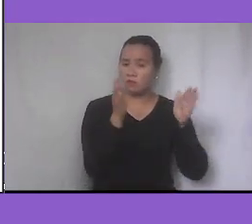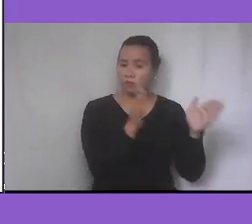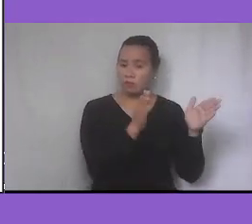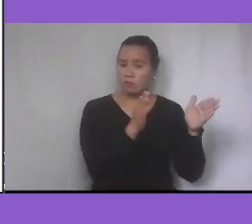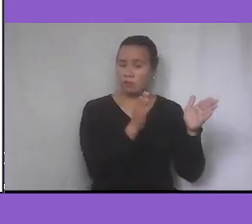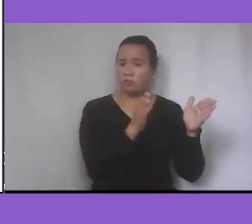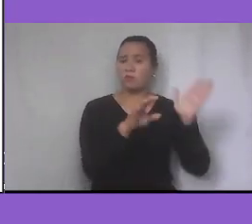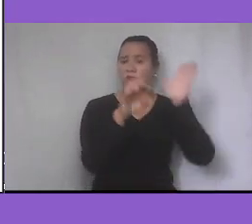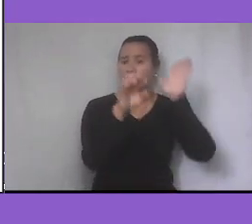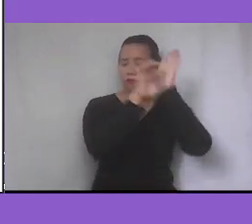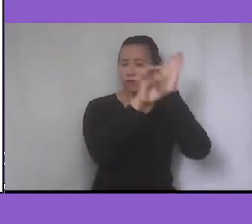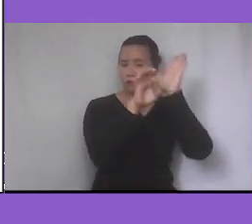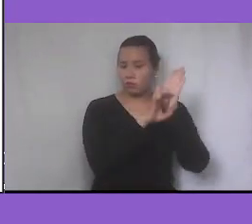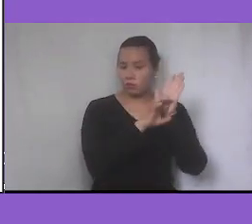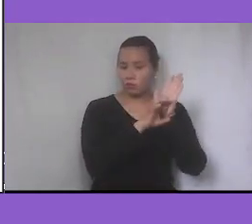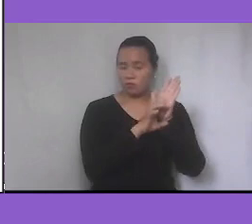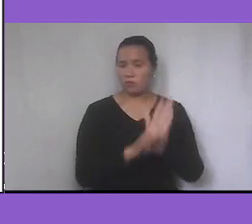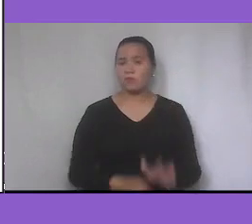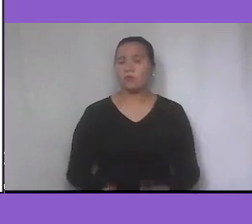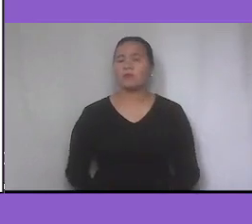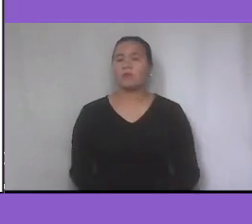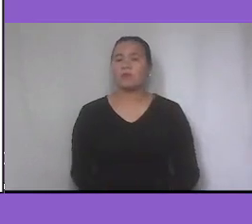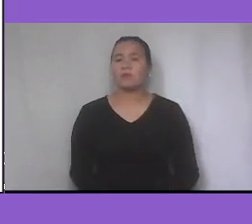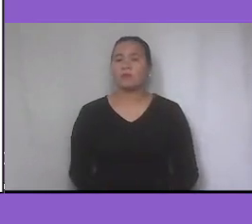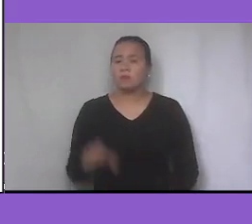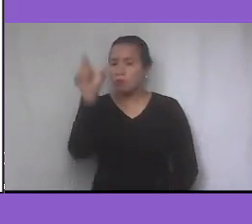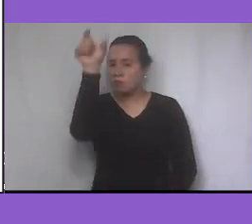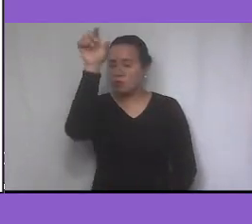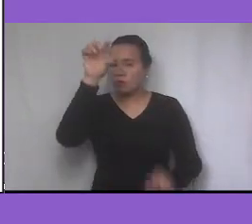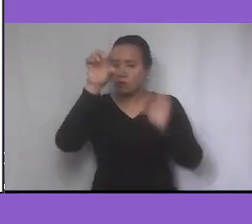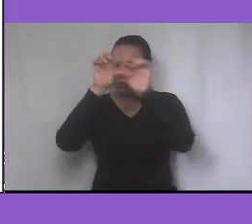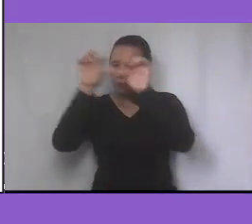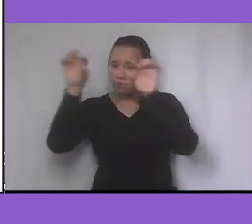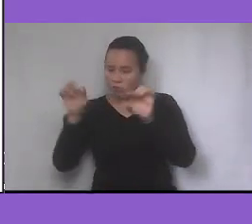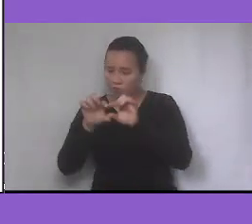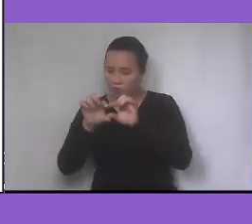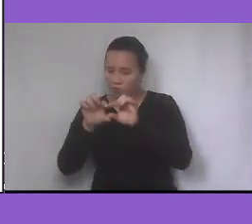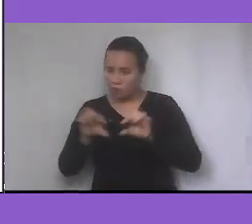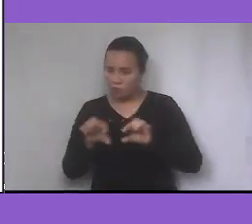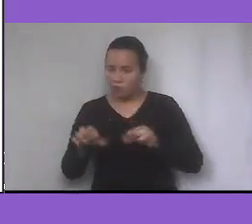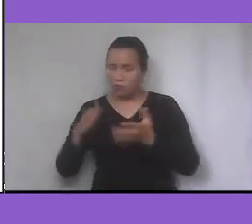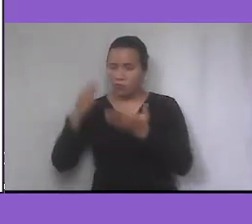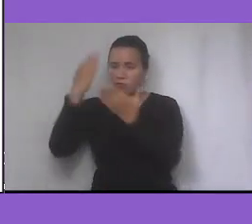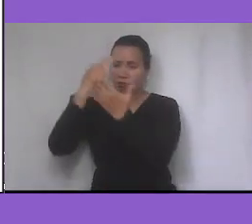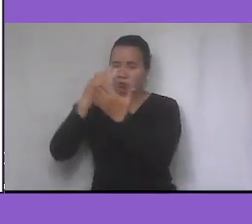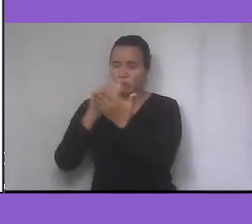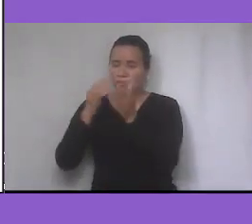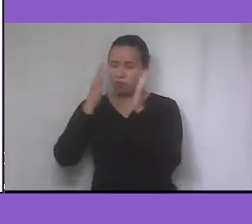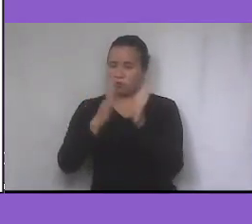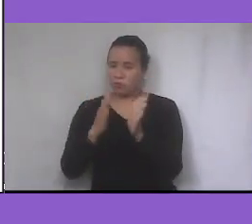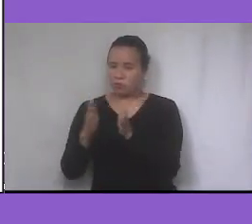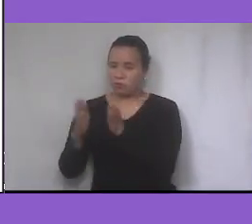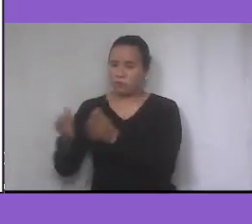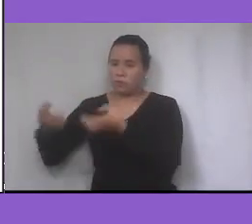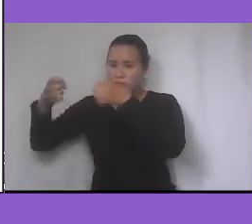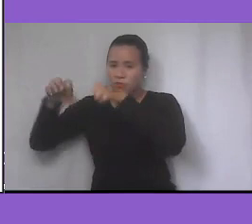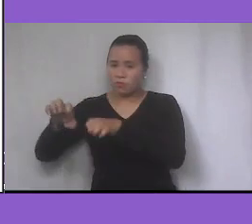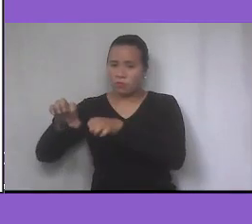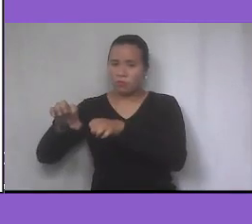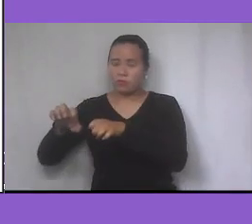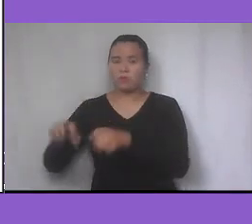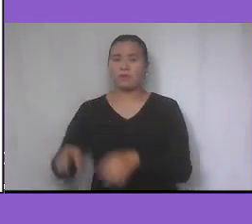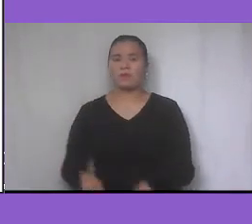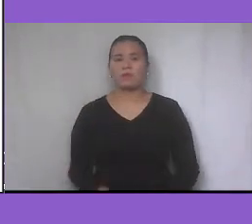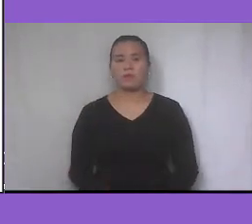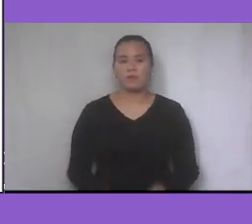is downward. We show the sequence of events. And the two circles down here are the Venn diagrams to show